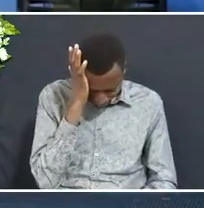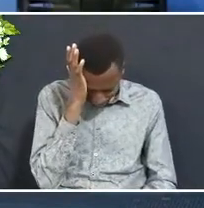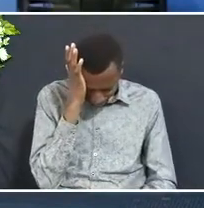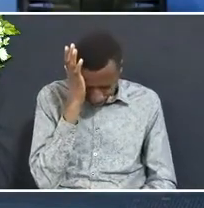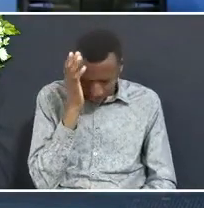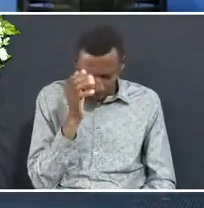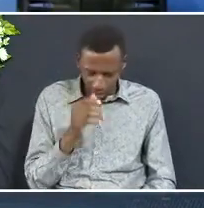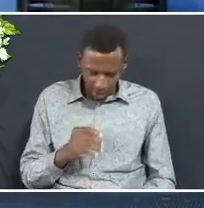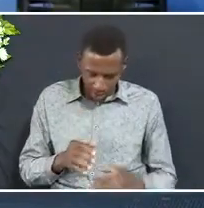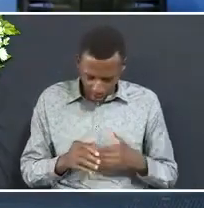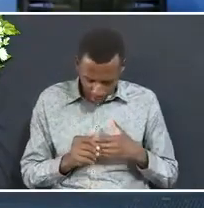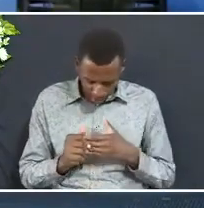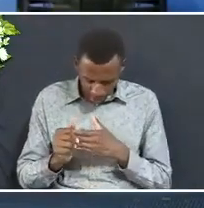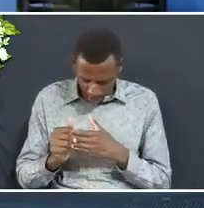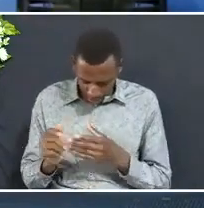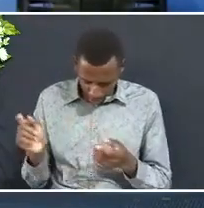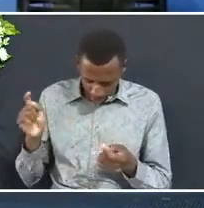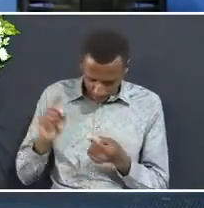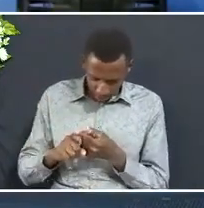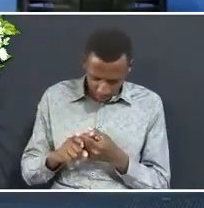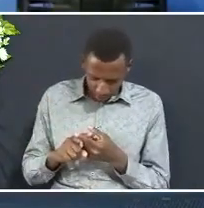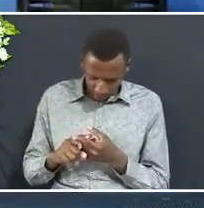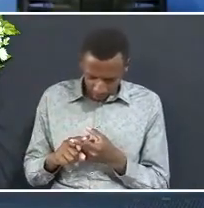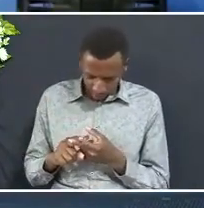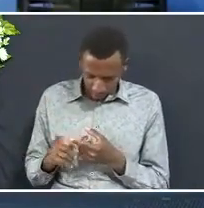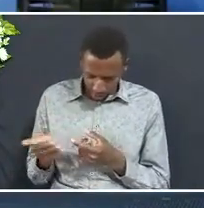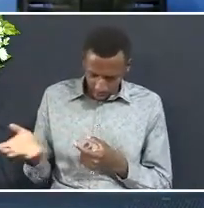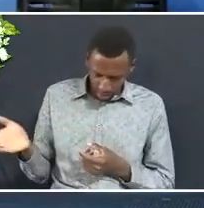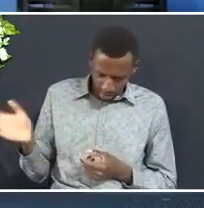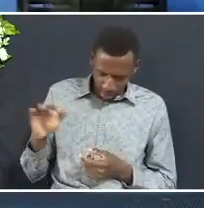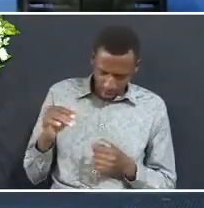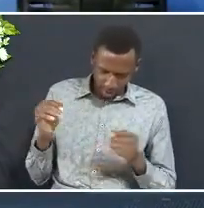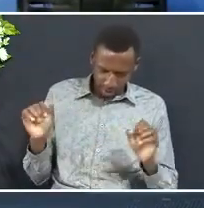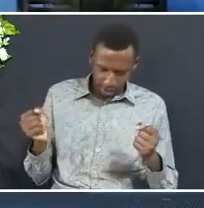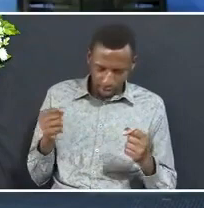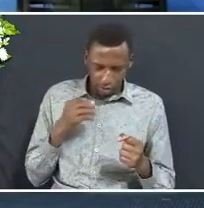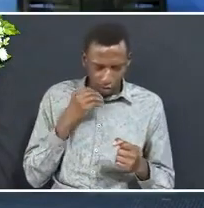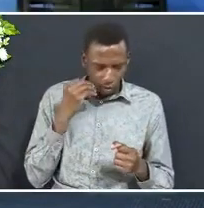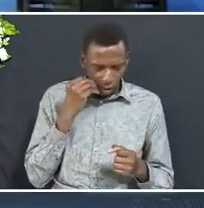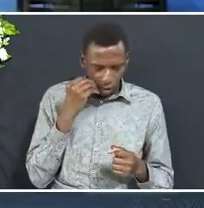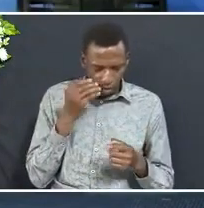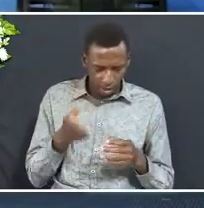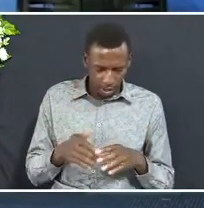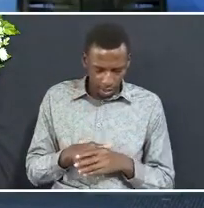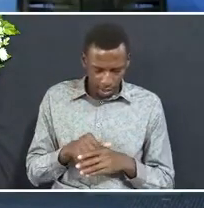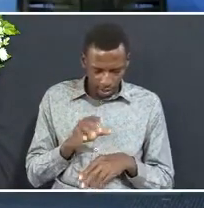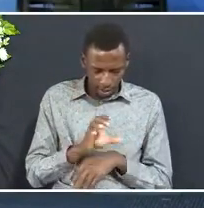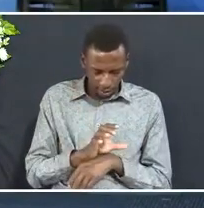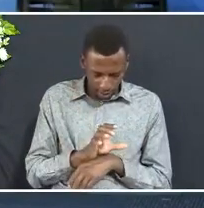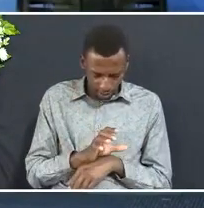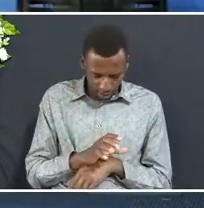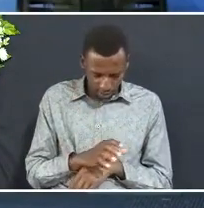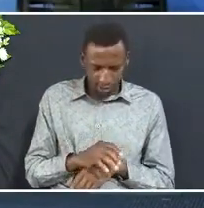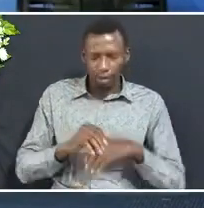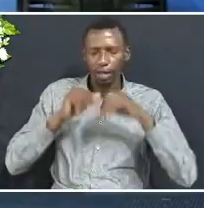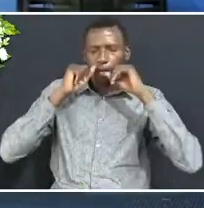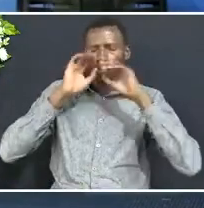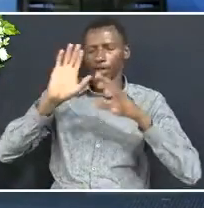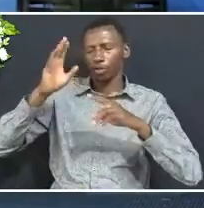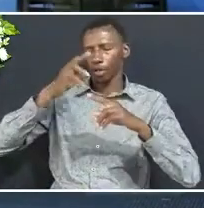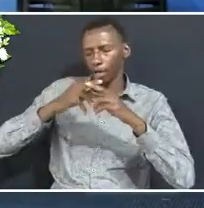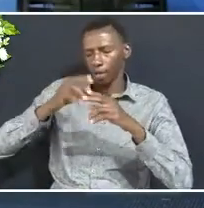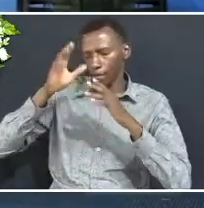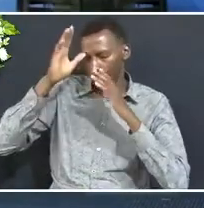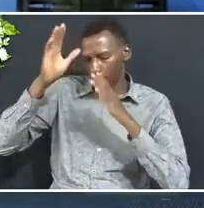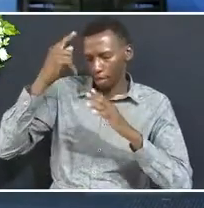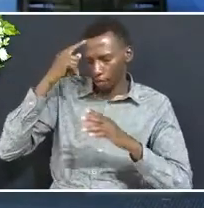be led until you bring them safely back home here in this church. And I bless your name, Father, for this church,